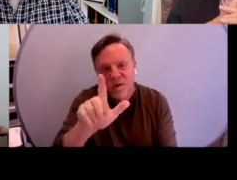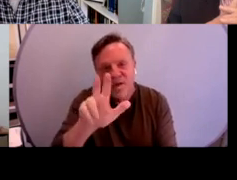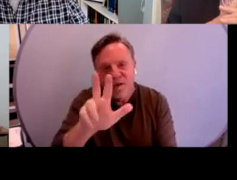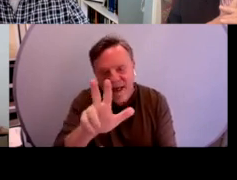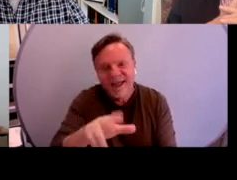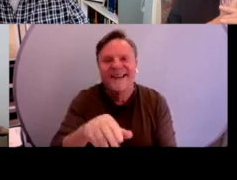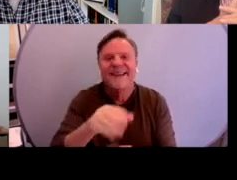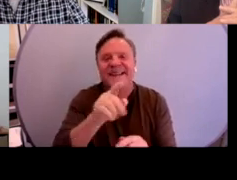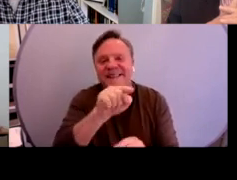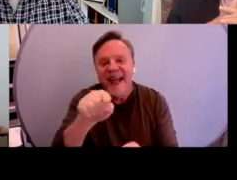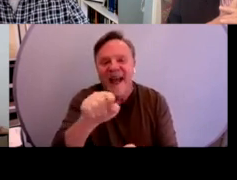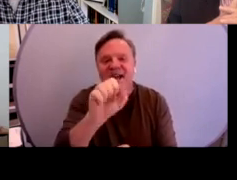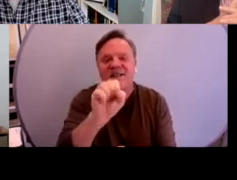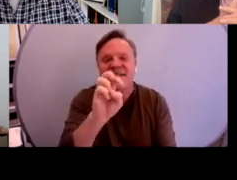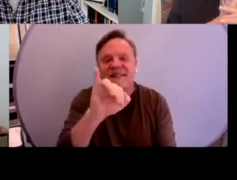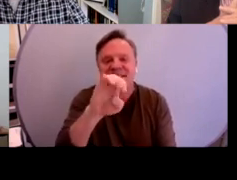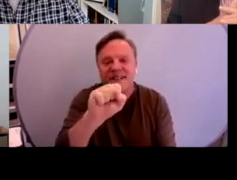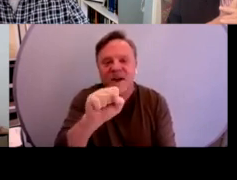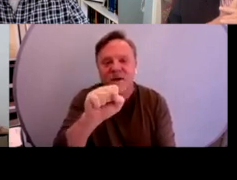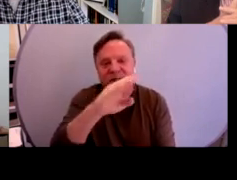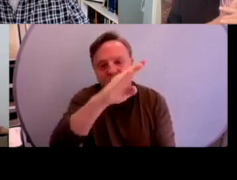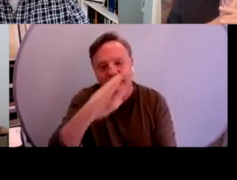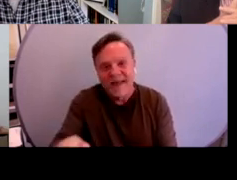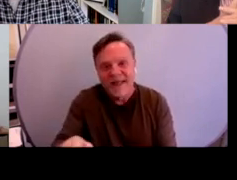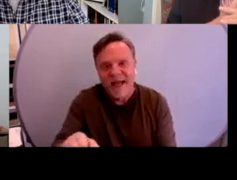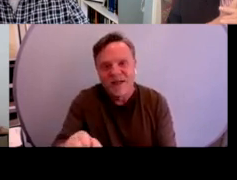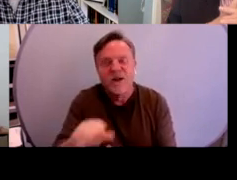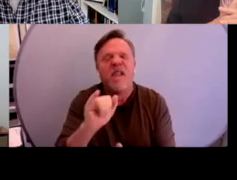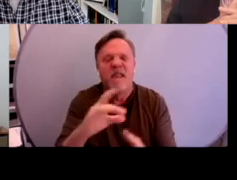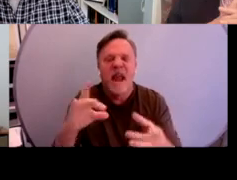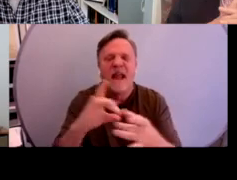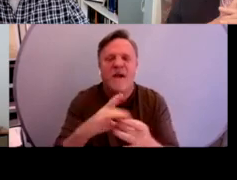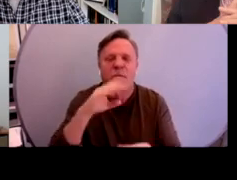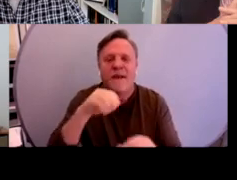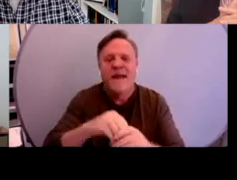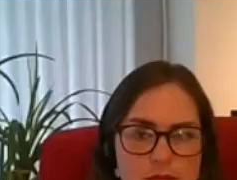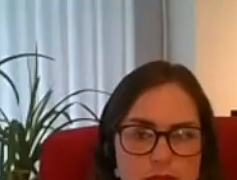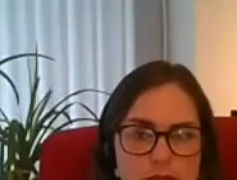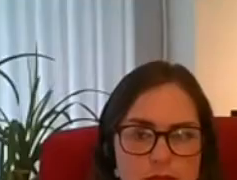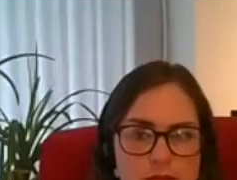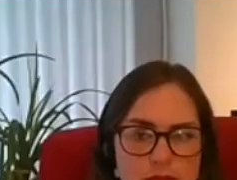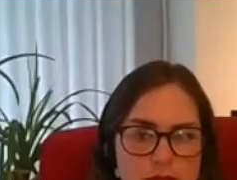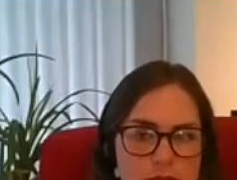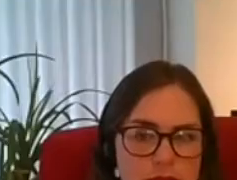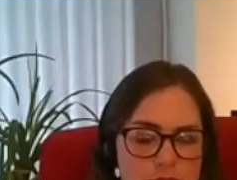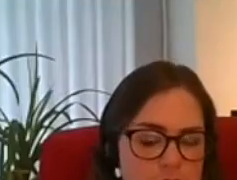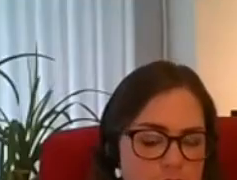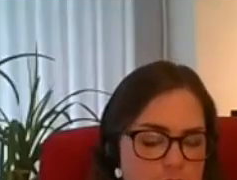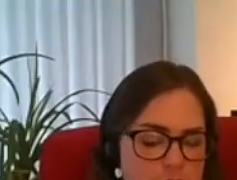respectability.org/AAIDD-2023-series/. And again, that link will be in the chat box as well.